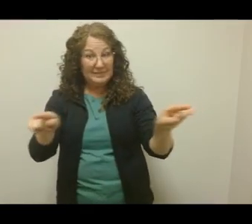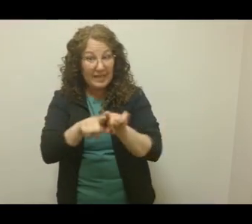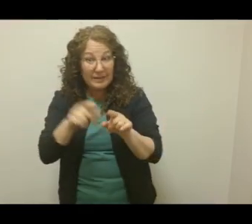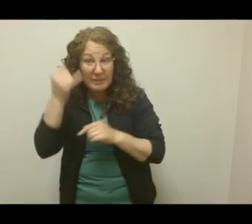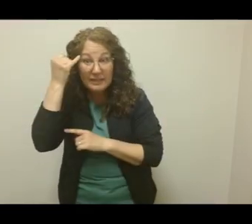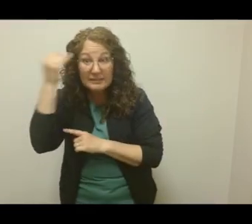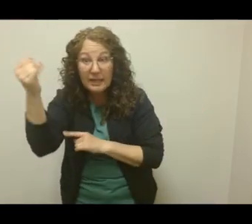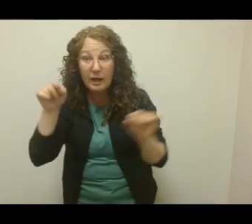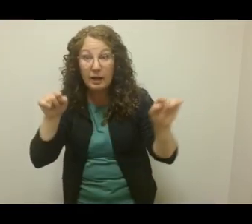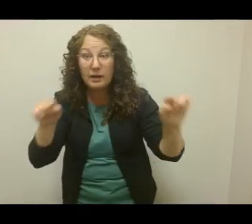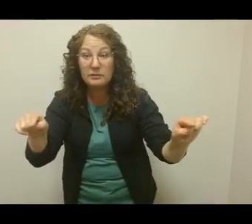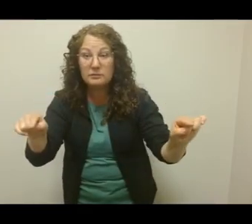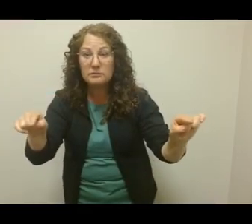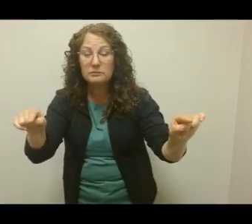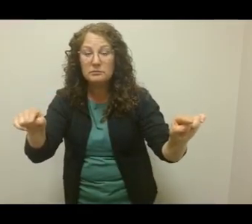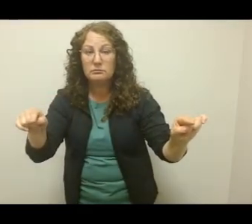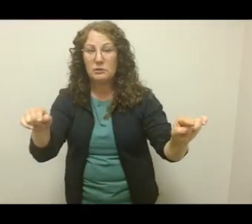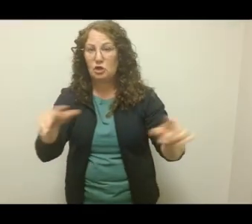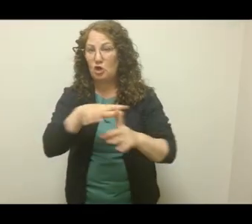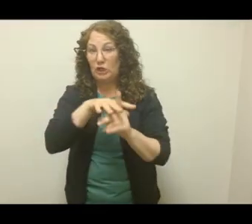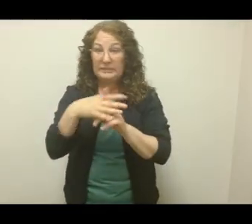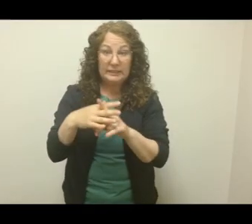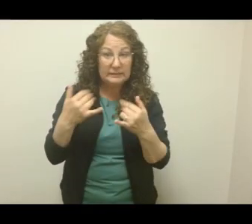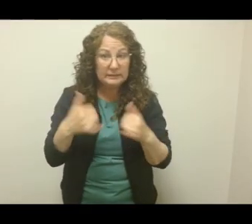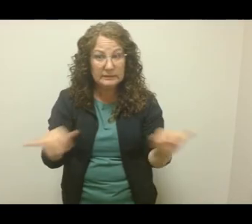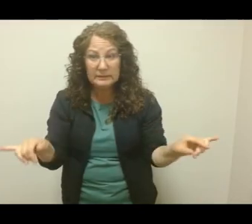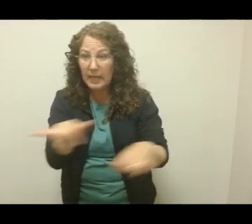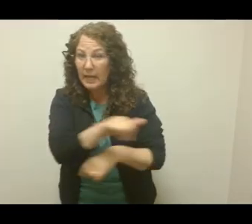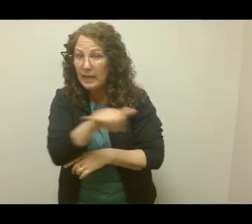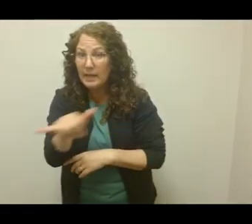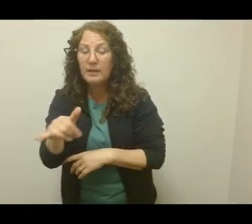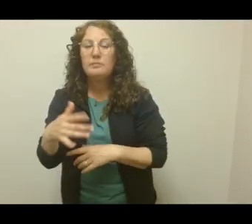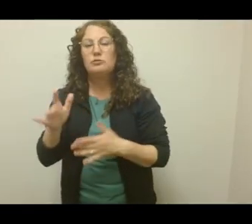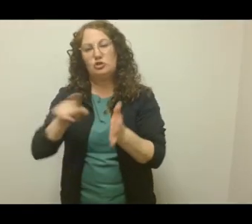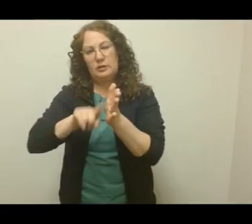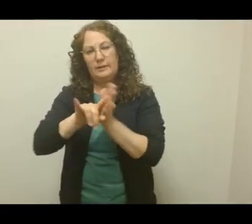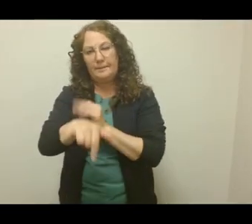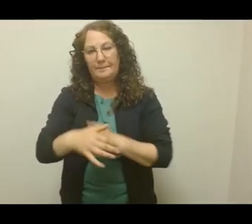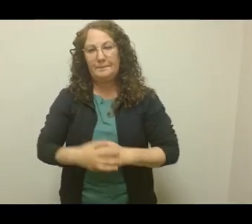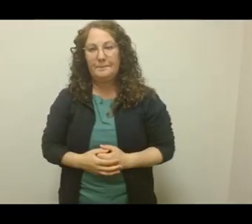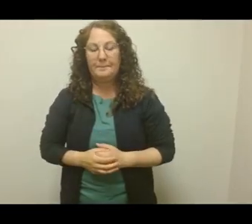I taken it out of context too much? So that's something you really have to check out.